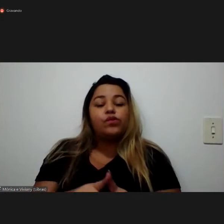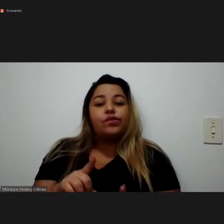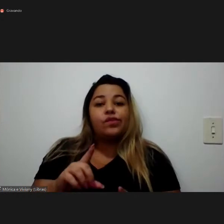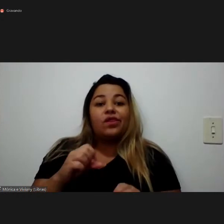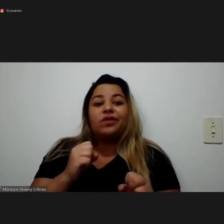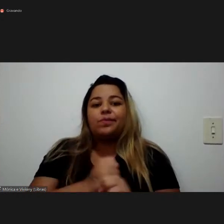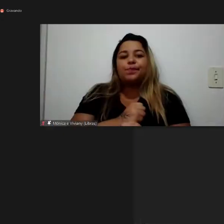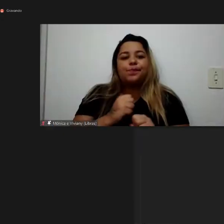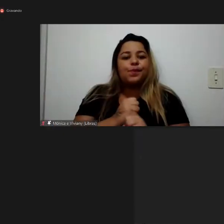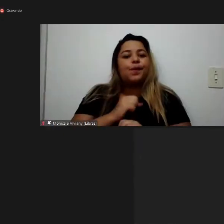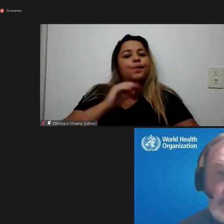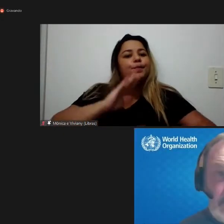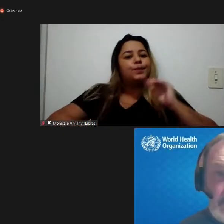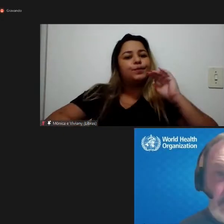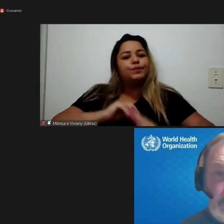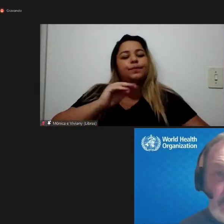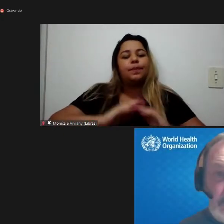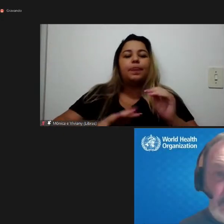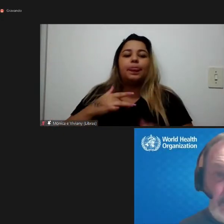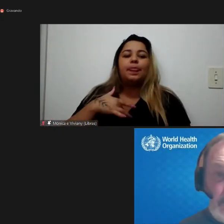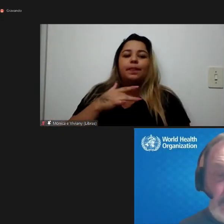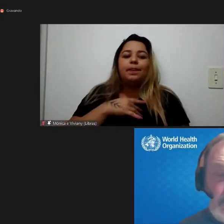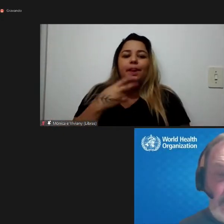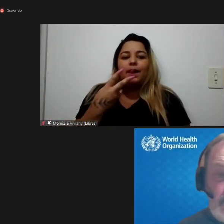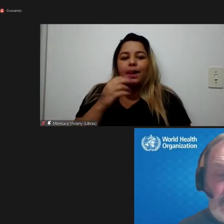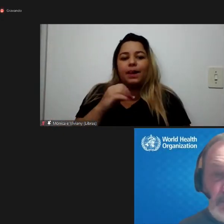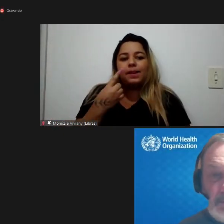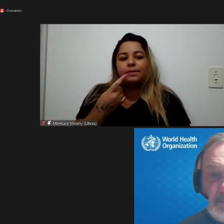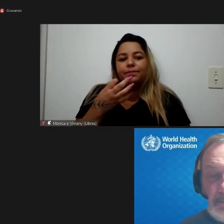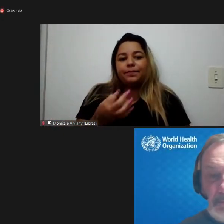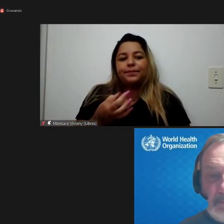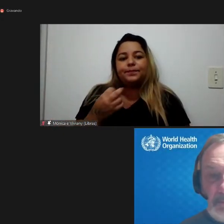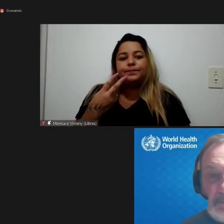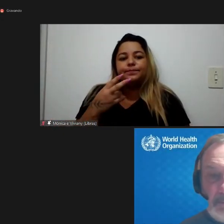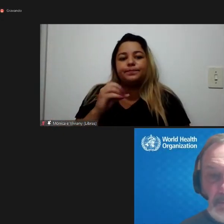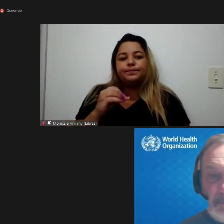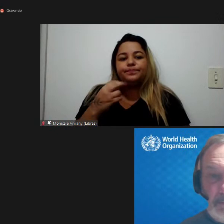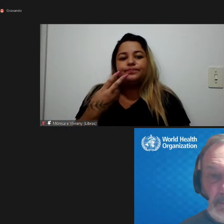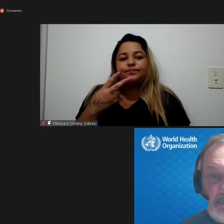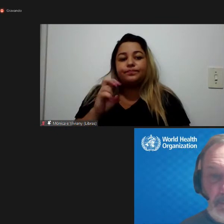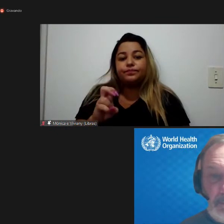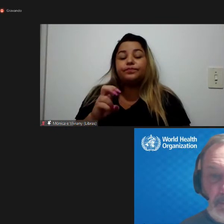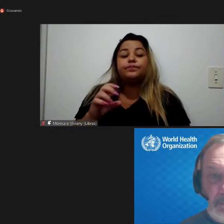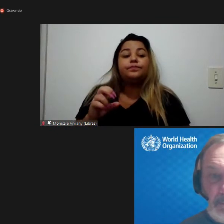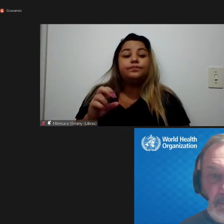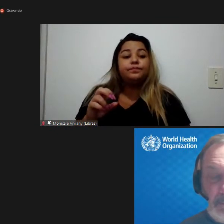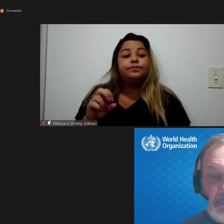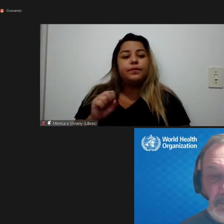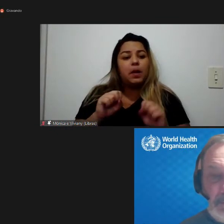of WHO, to speak about the decade of nutrition